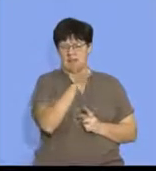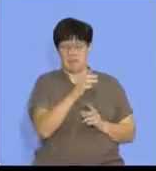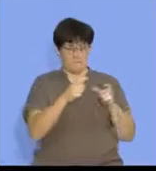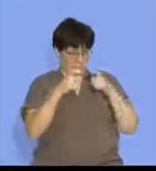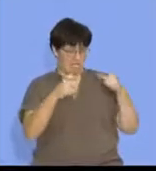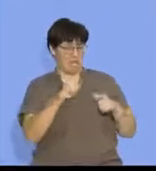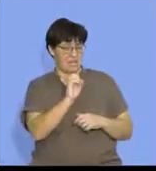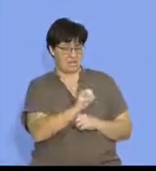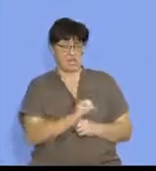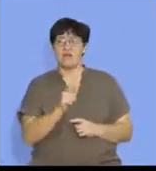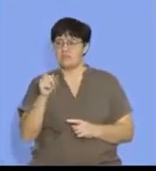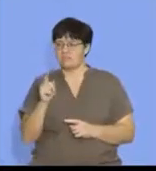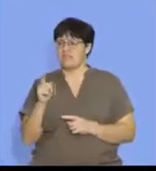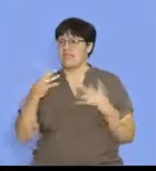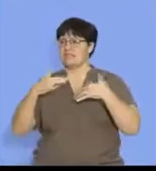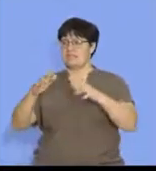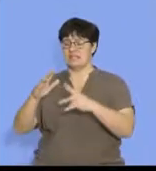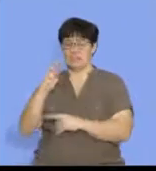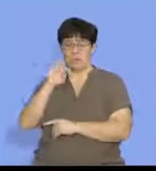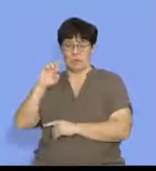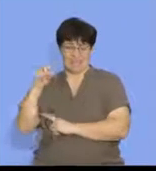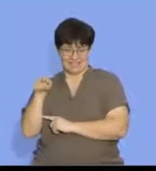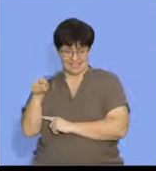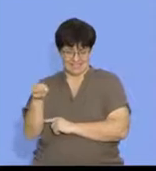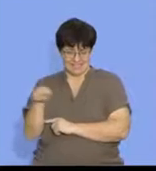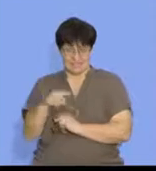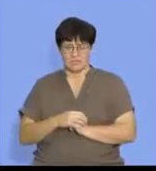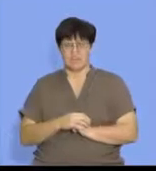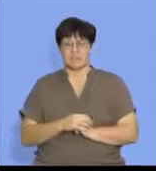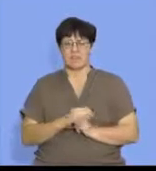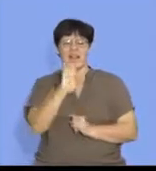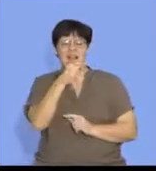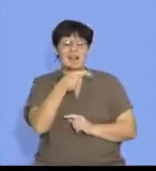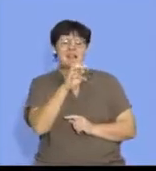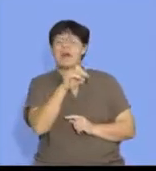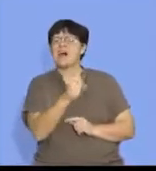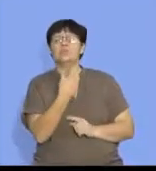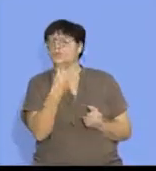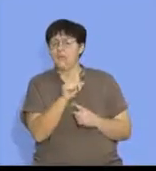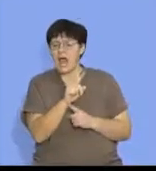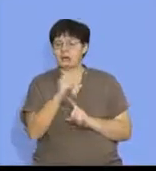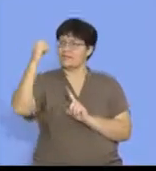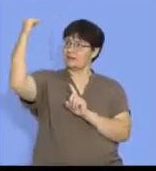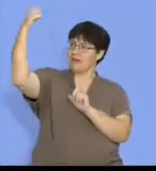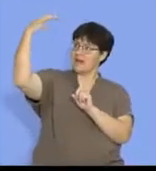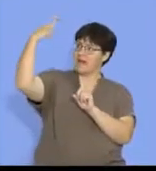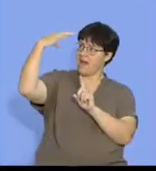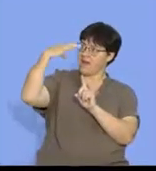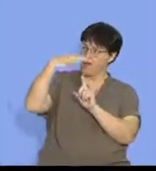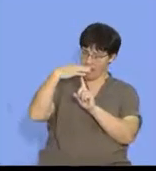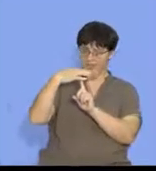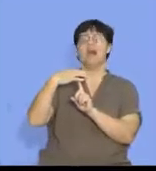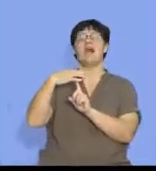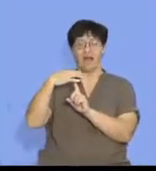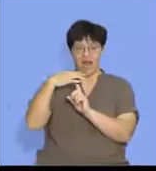are the seaweeds. Now, what can the algae do? Guys, algae can photosynthesize. They've got chlorophyll, they're